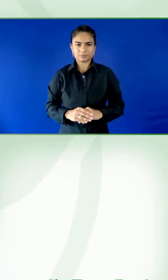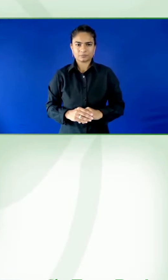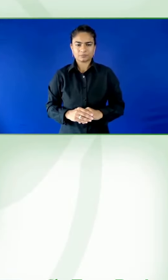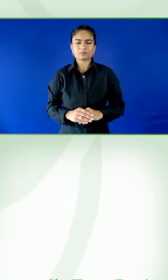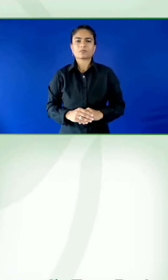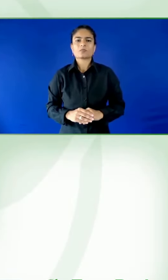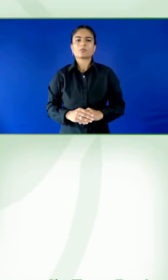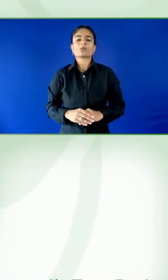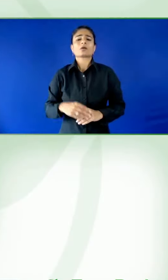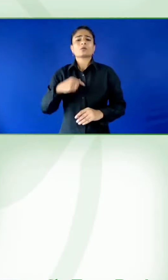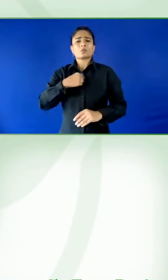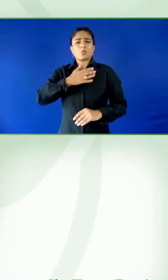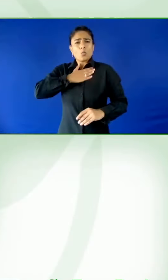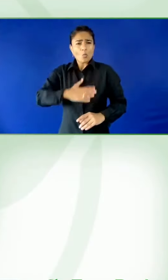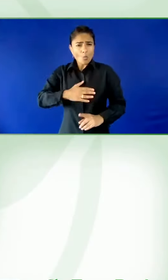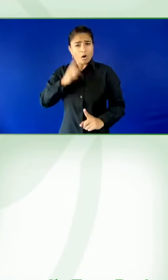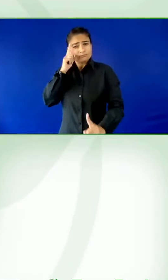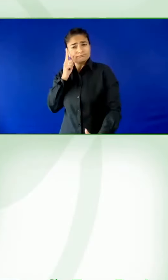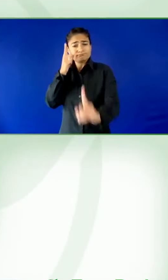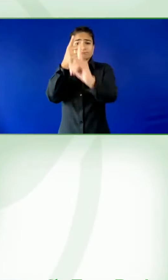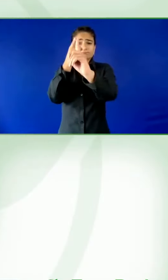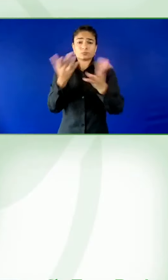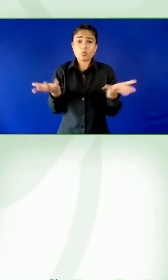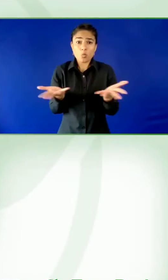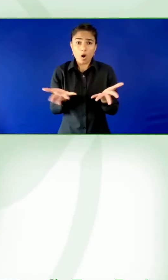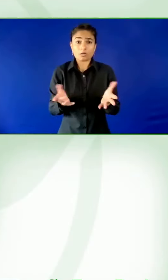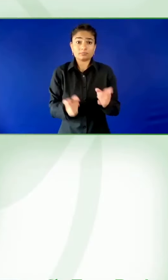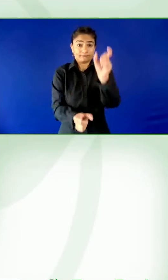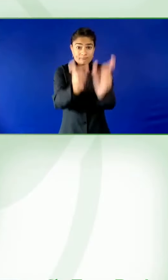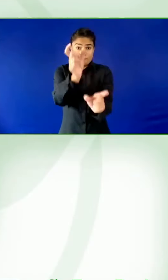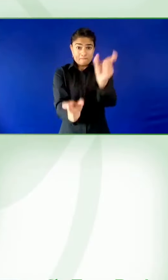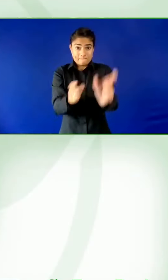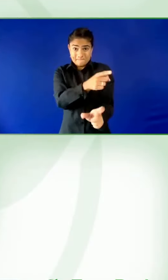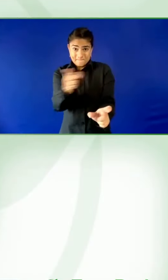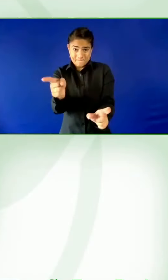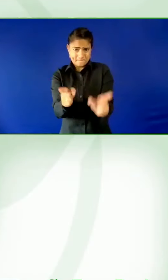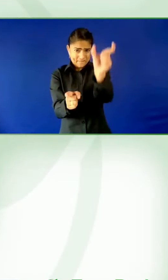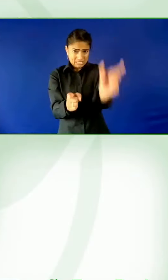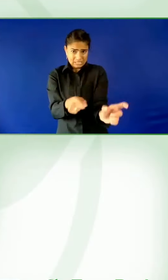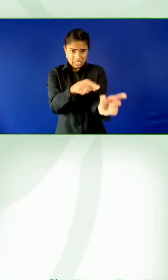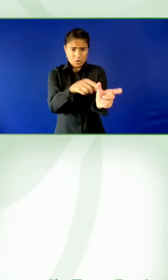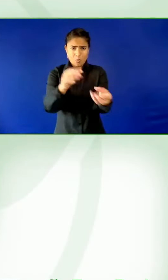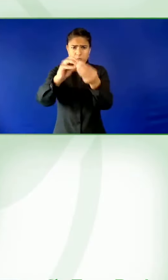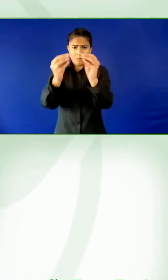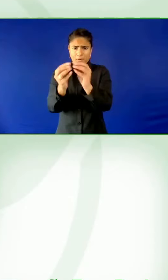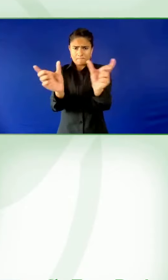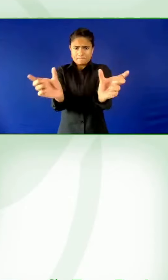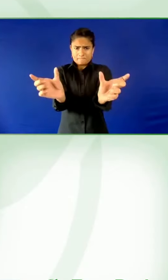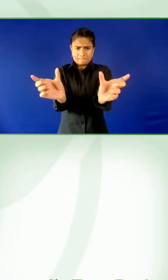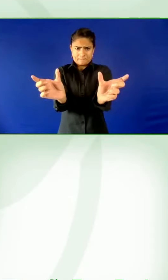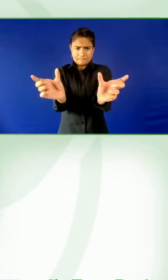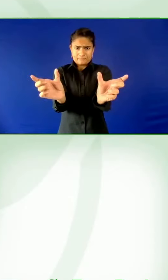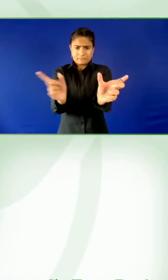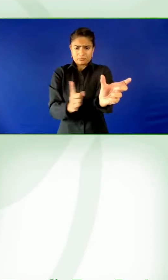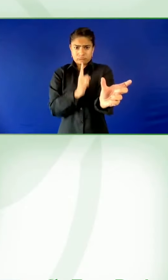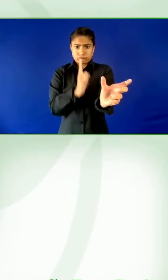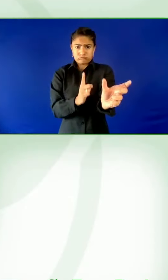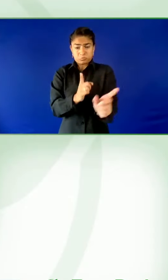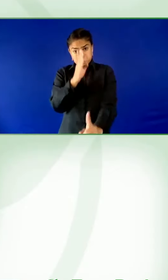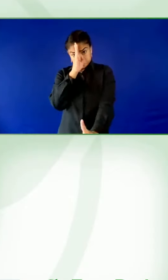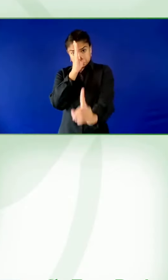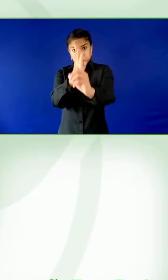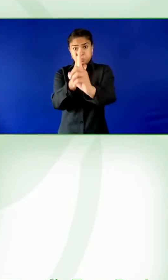solutions for daily life. For example, I personally use more than 30 solutions per